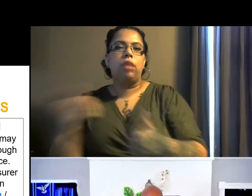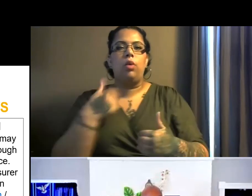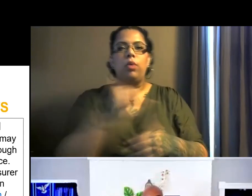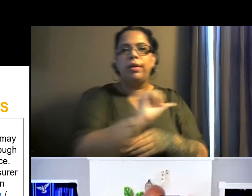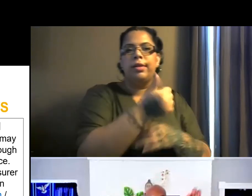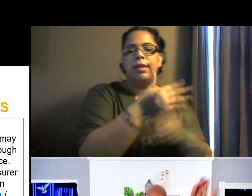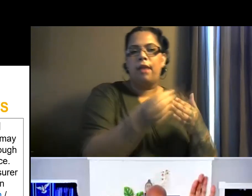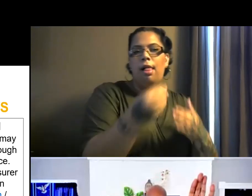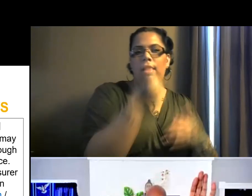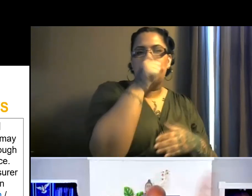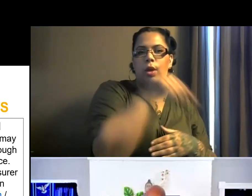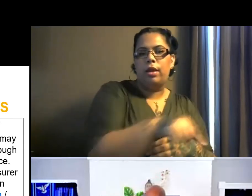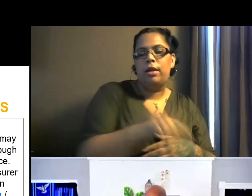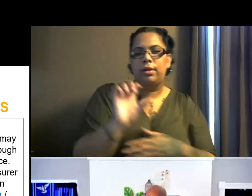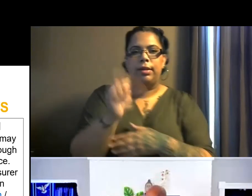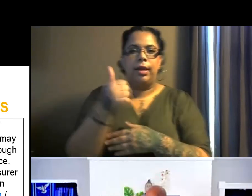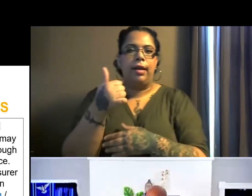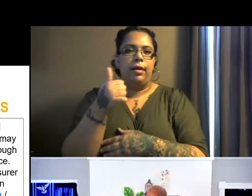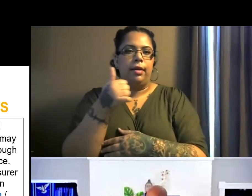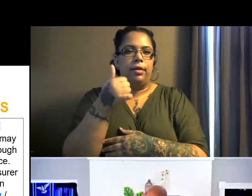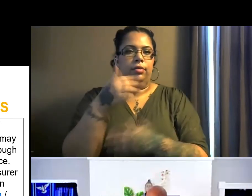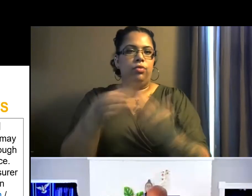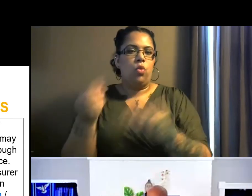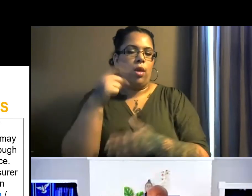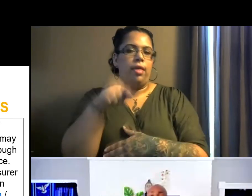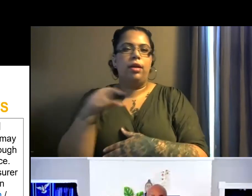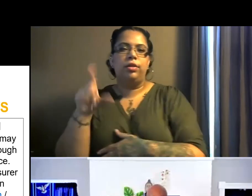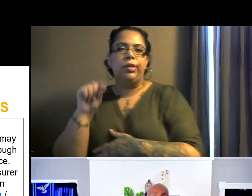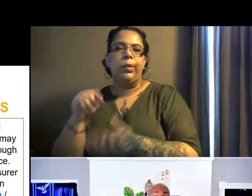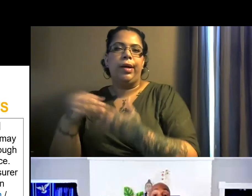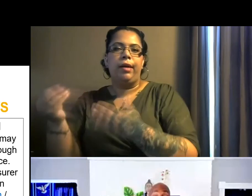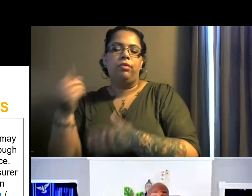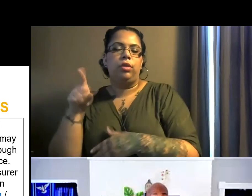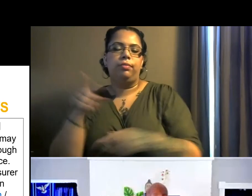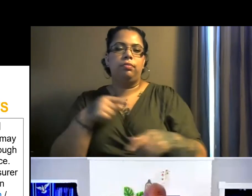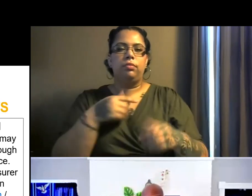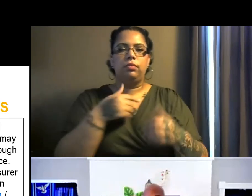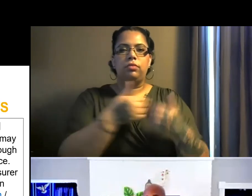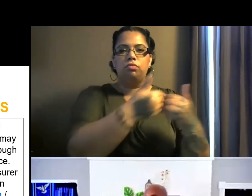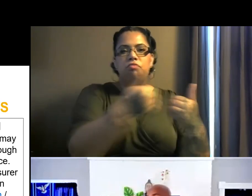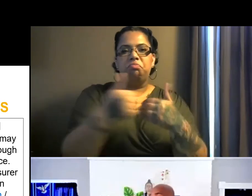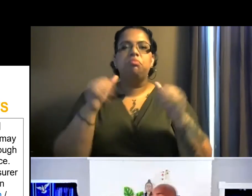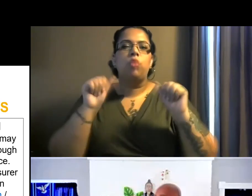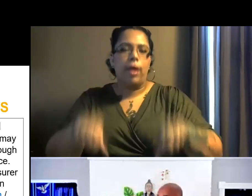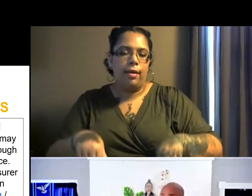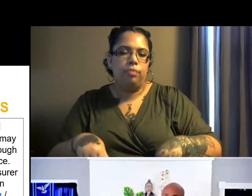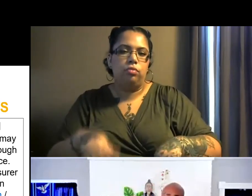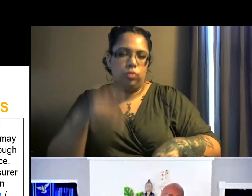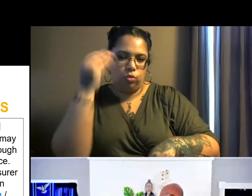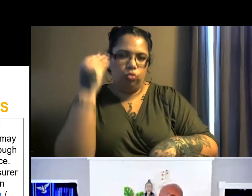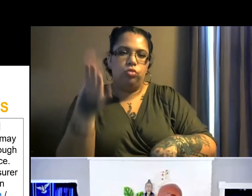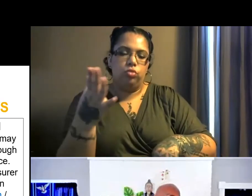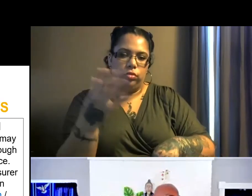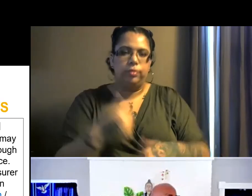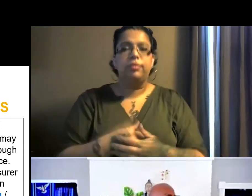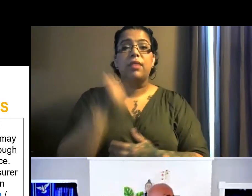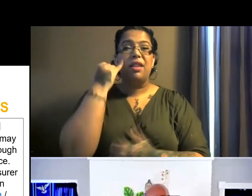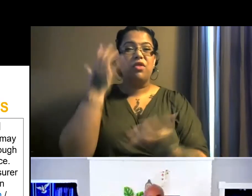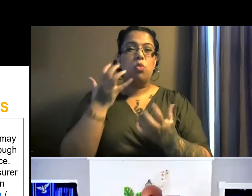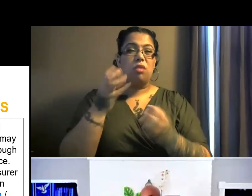go to this. I want 10 to go to this. I want 20 to go to this. You can do that, just so you know. If you want more